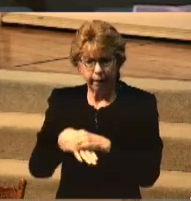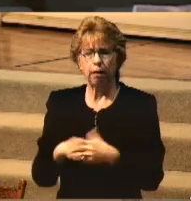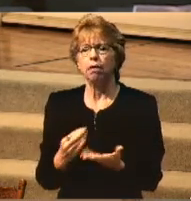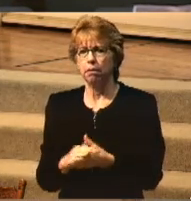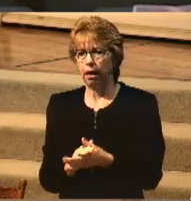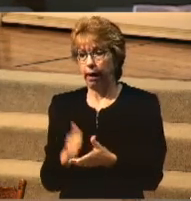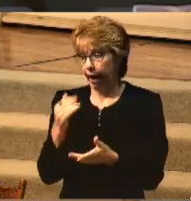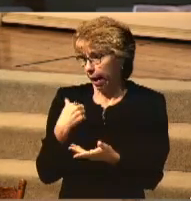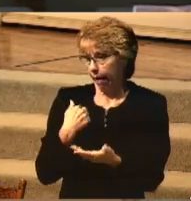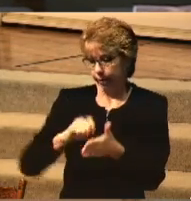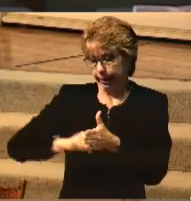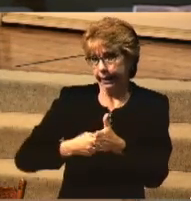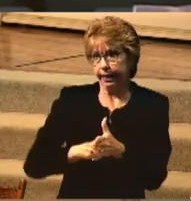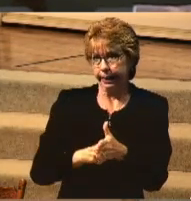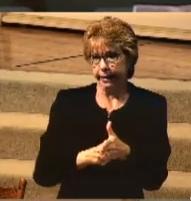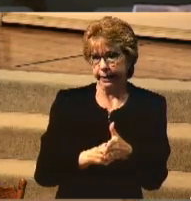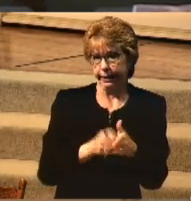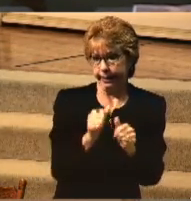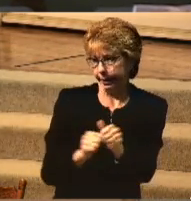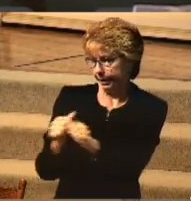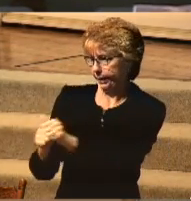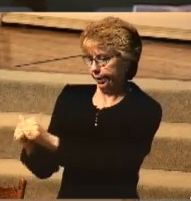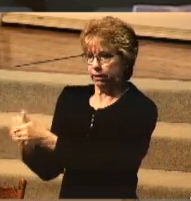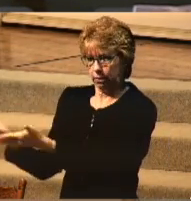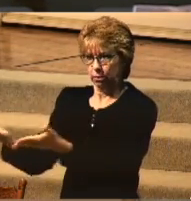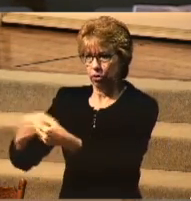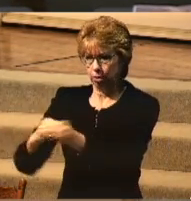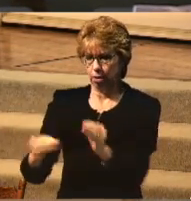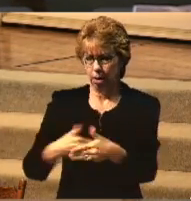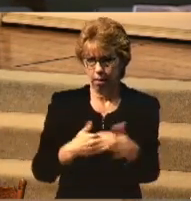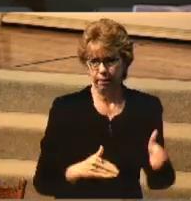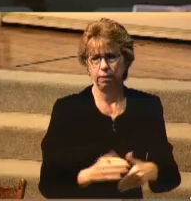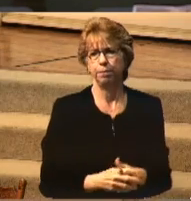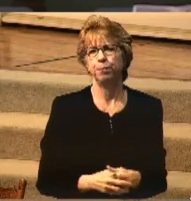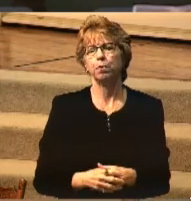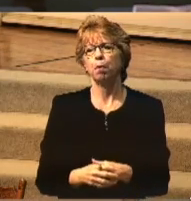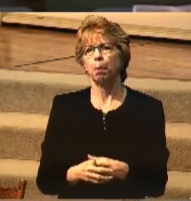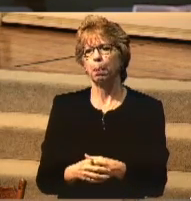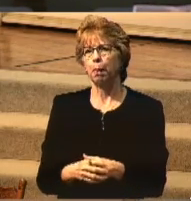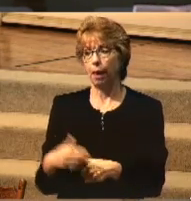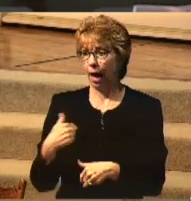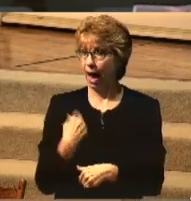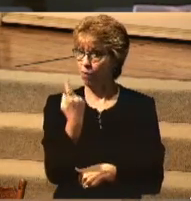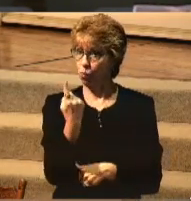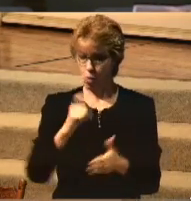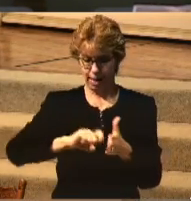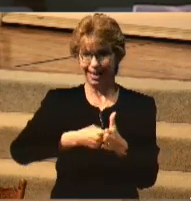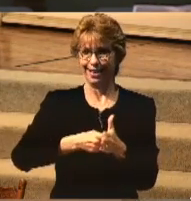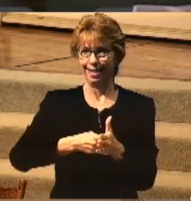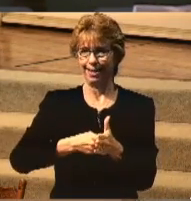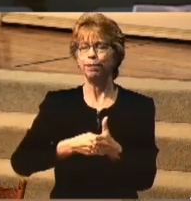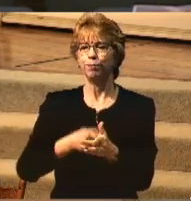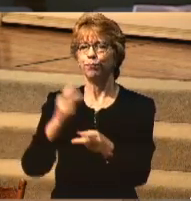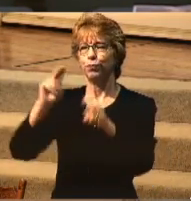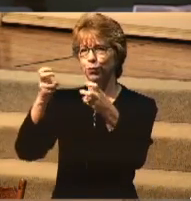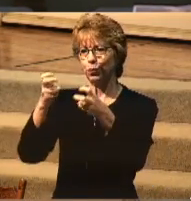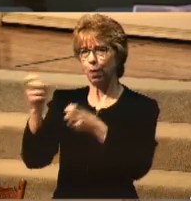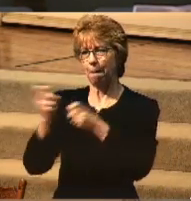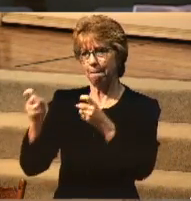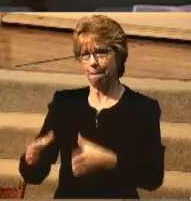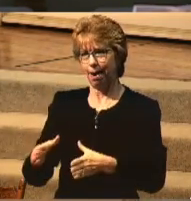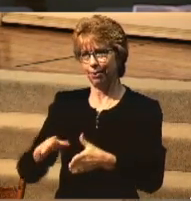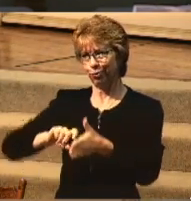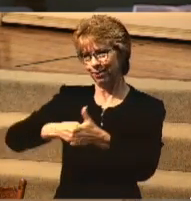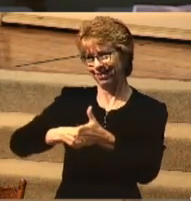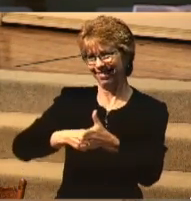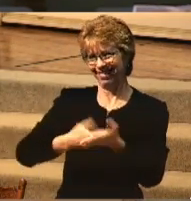those offices. But it was a neat thing the way they keyed it all, because I had one key. It's called a master key. I didn't have